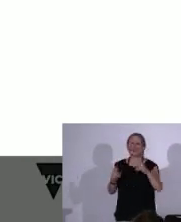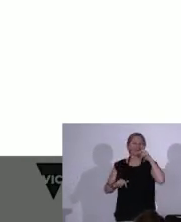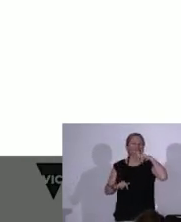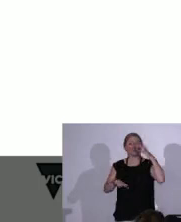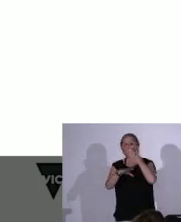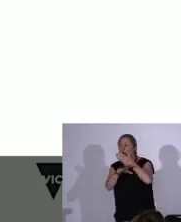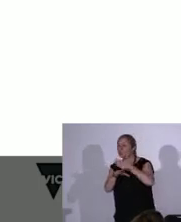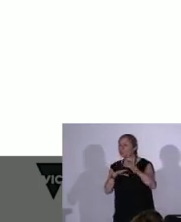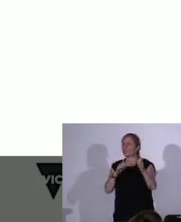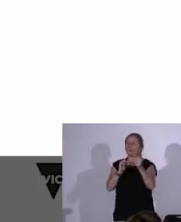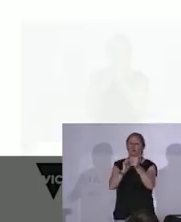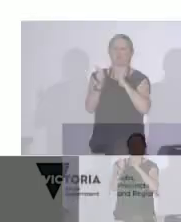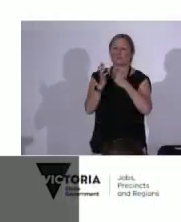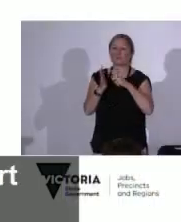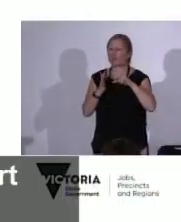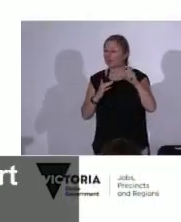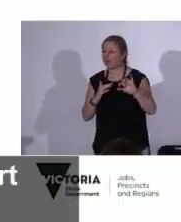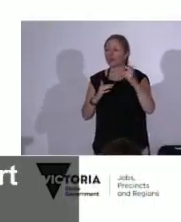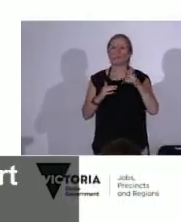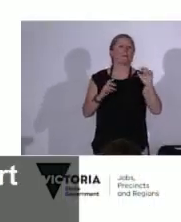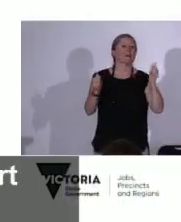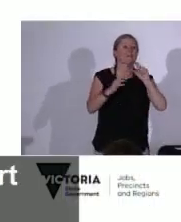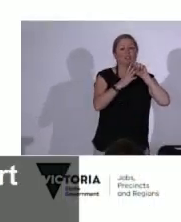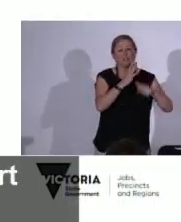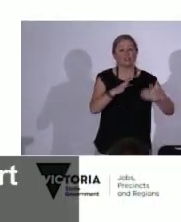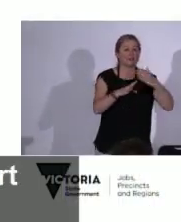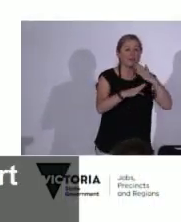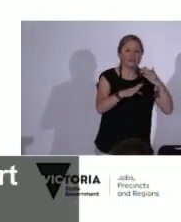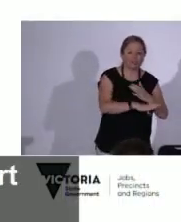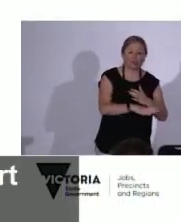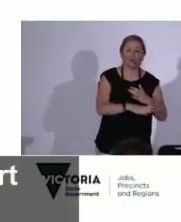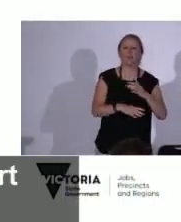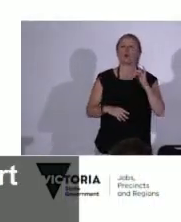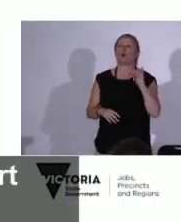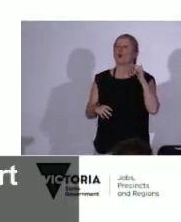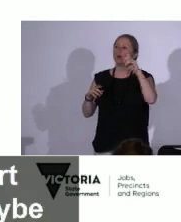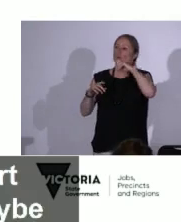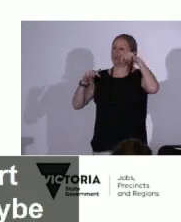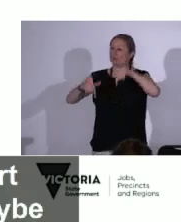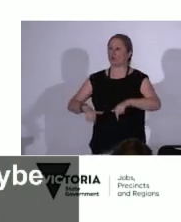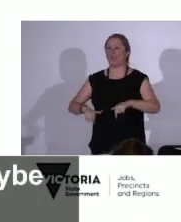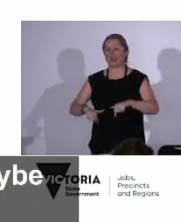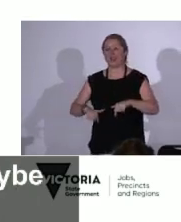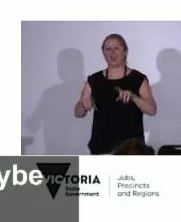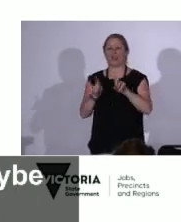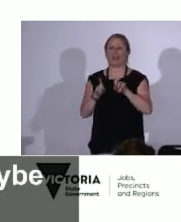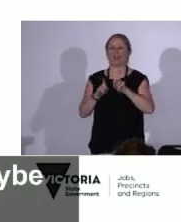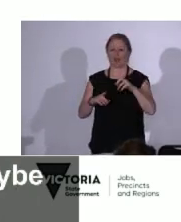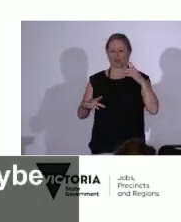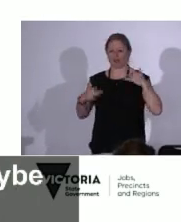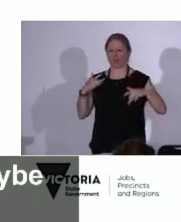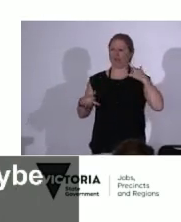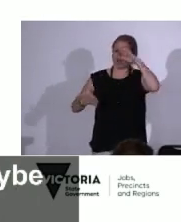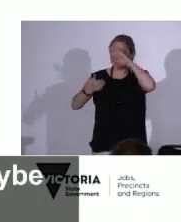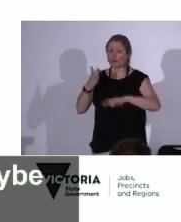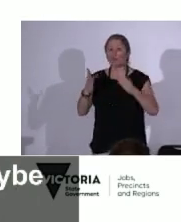sport and recreation sector, but maybe they come from a disability sector, or maybe they're here more in the capacity of somebody with lived experience of